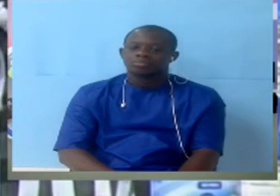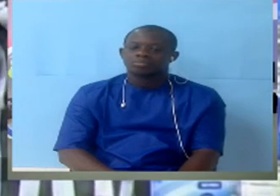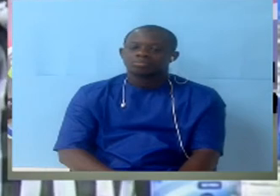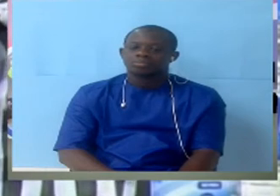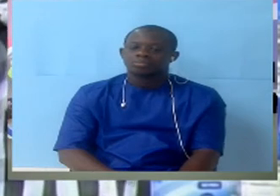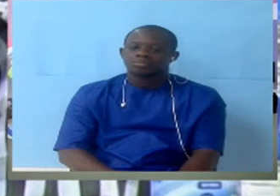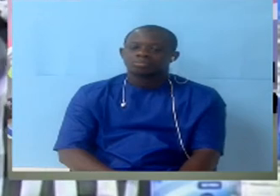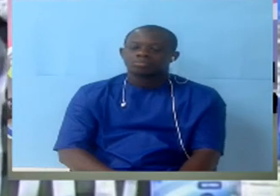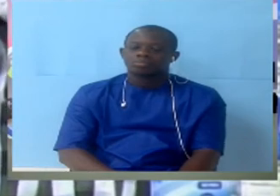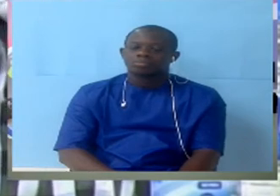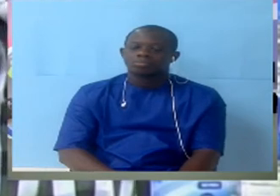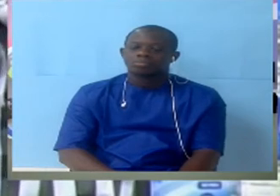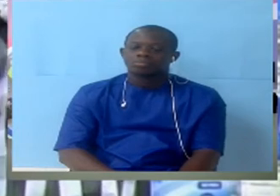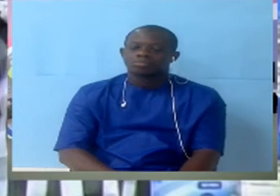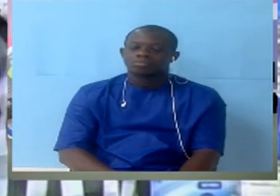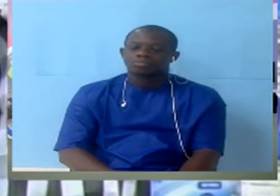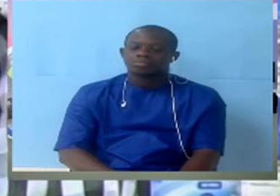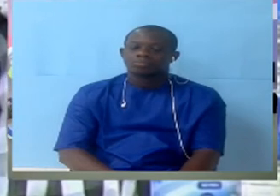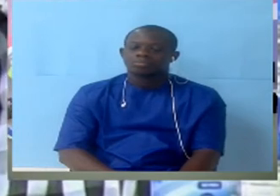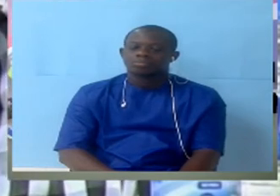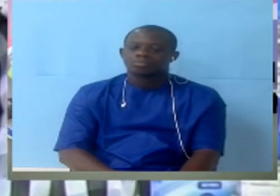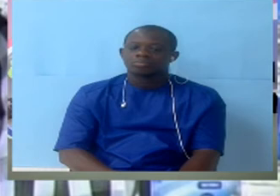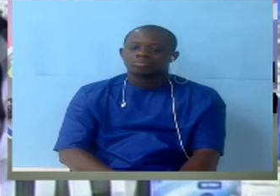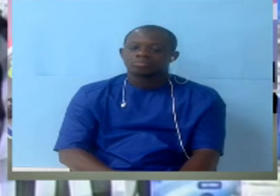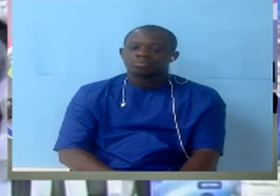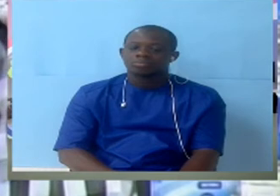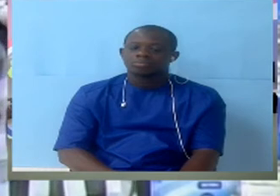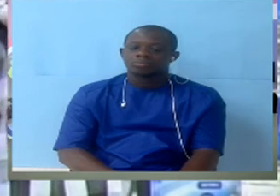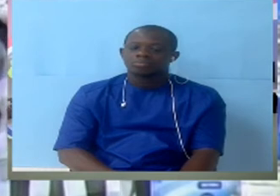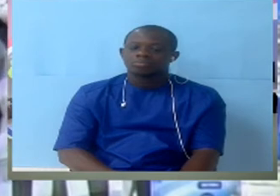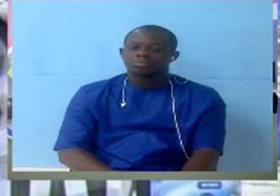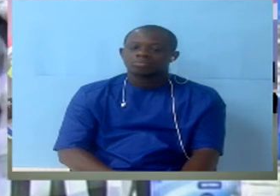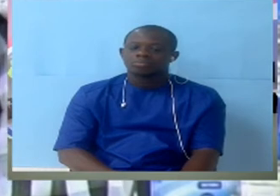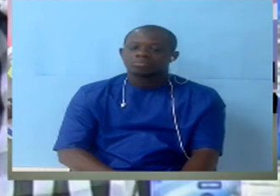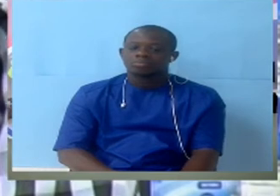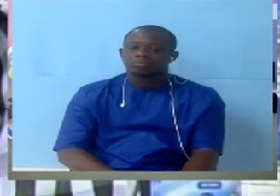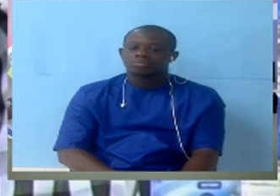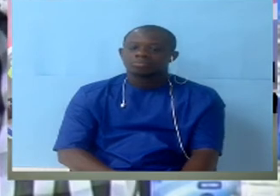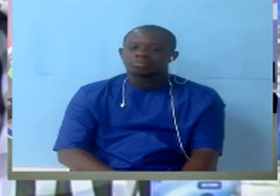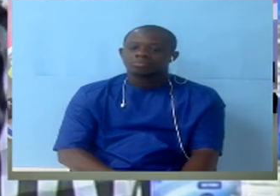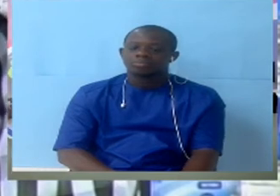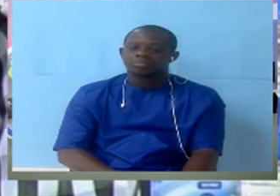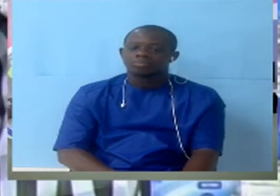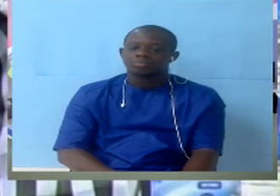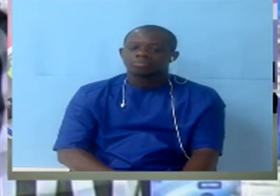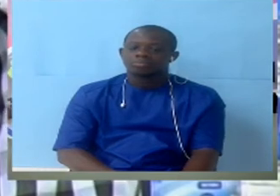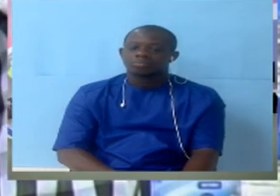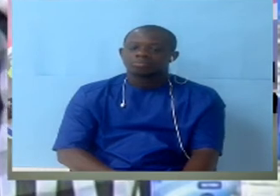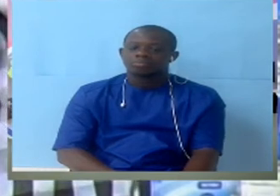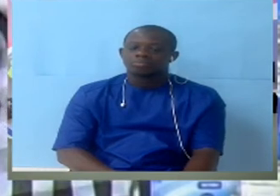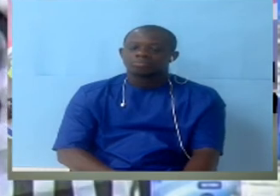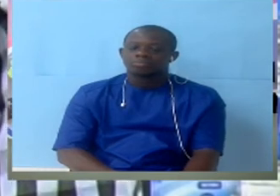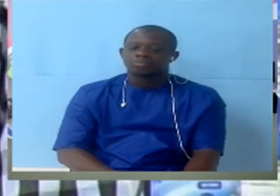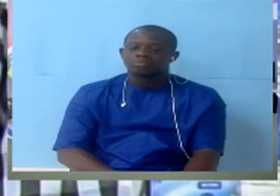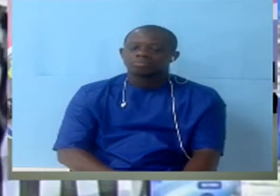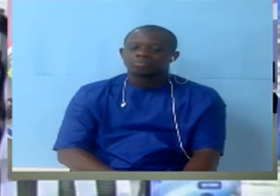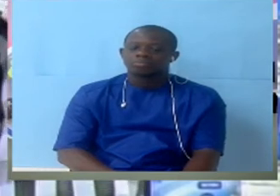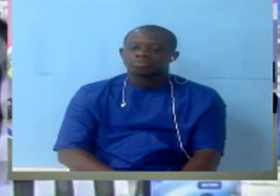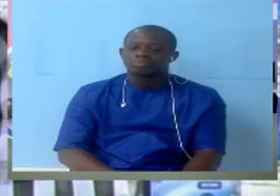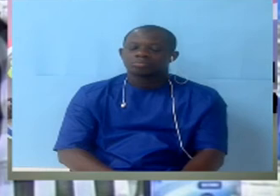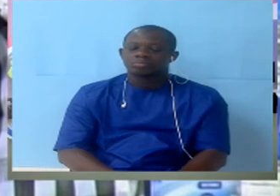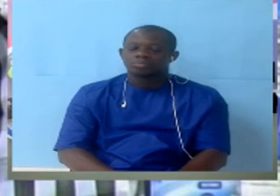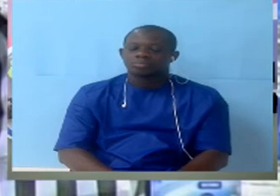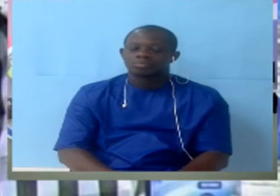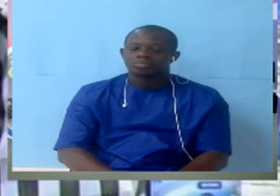jola in the side of jola wole ya soto mialon ko e man londu soto a makamo into londu table man karang ani mun yalon ko you